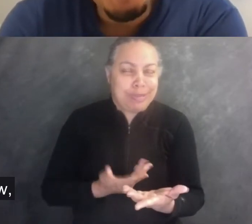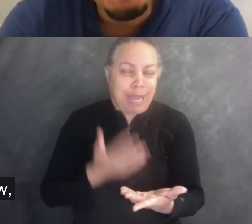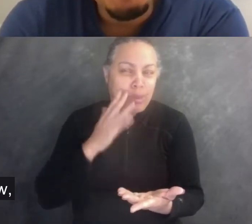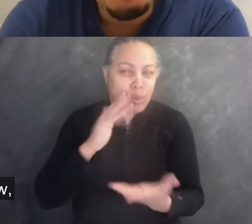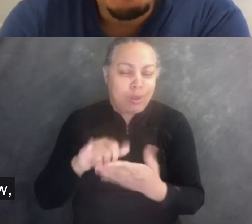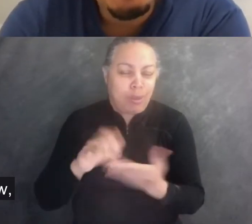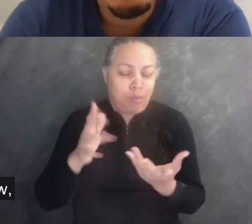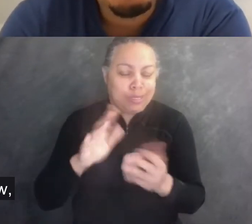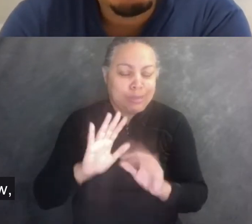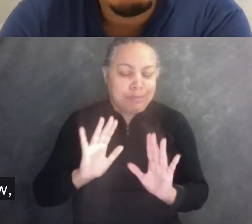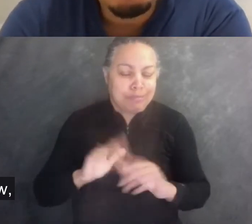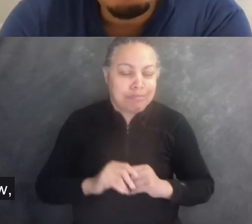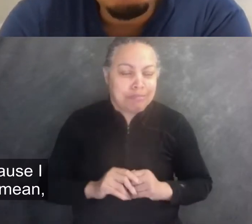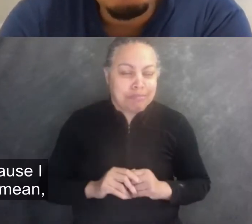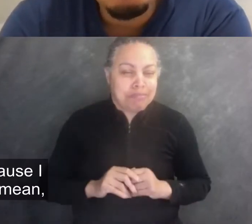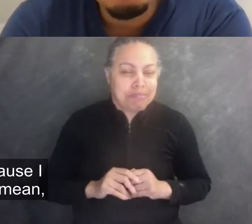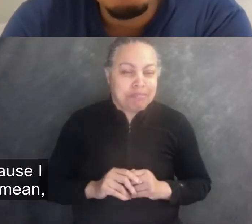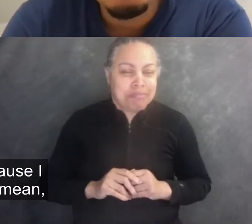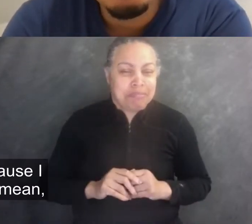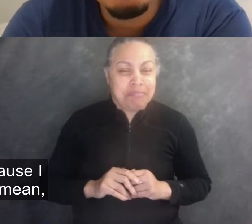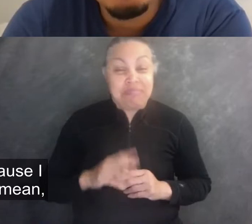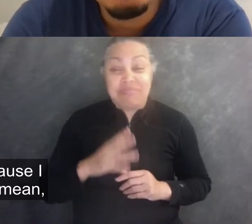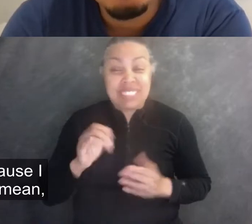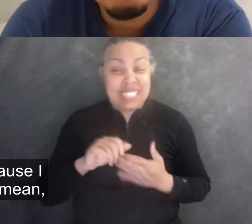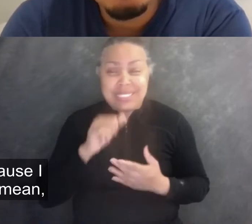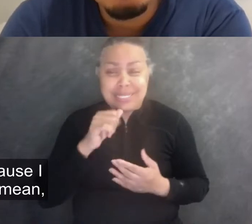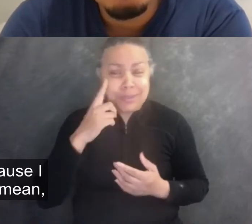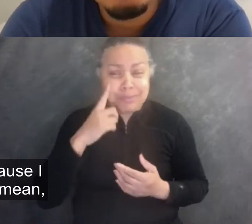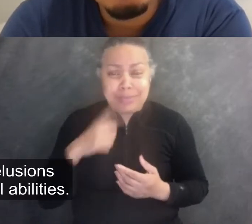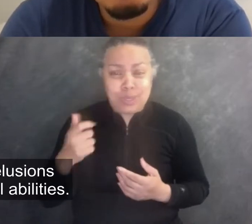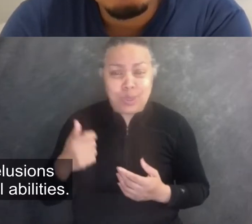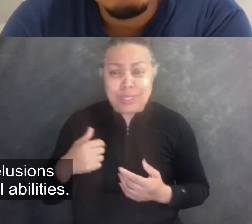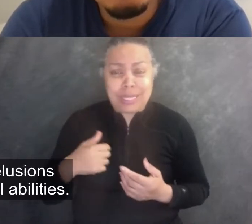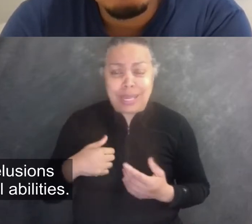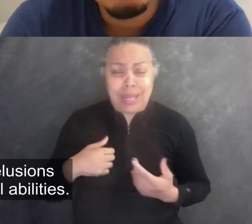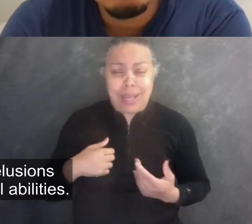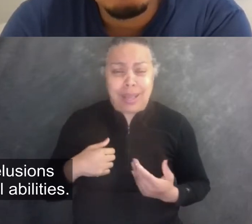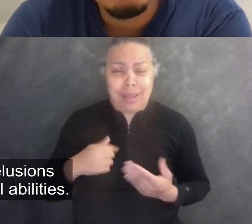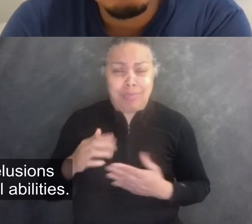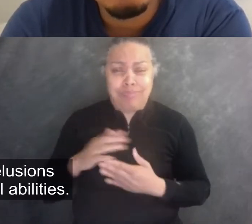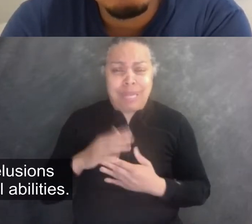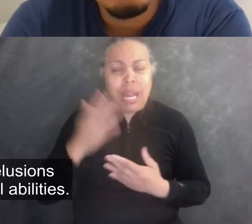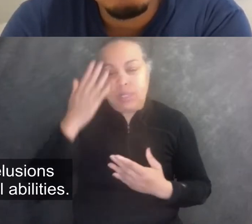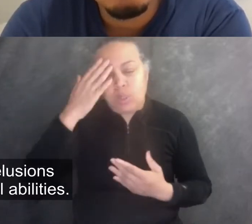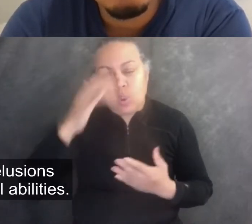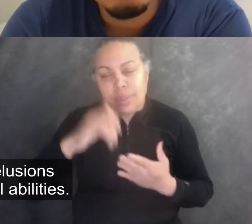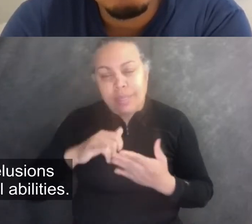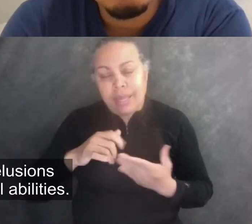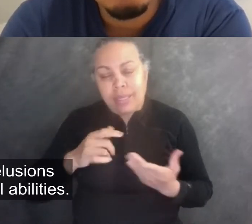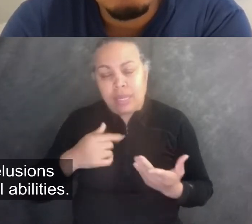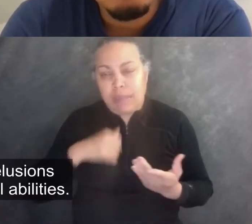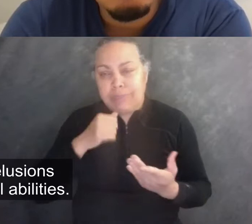And and it wasn't because I was, I don't have any delusions about my